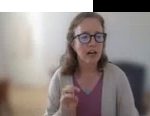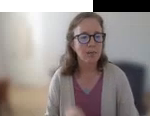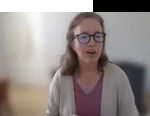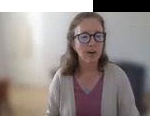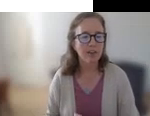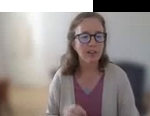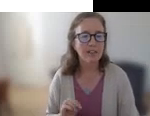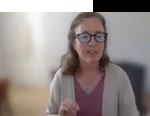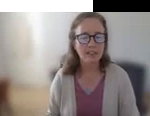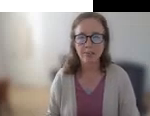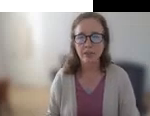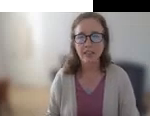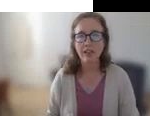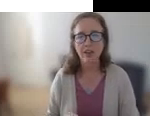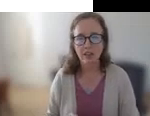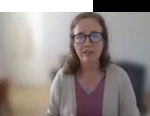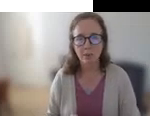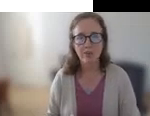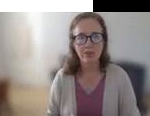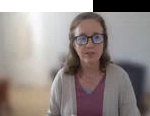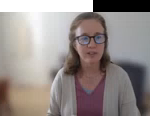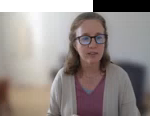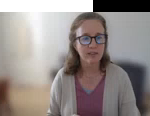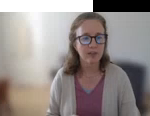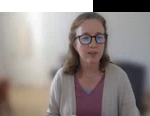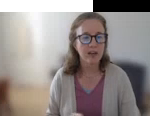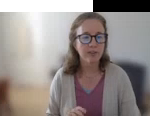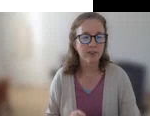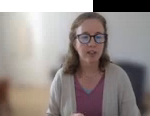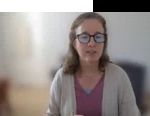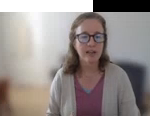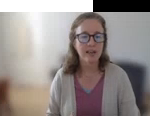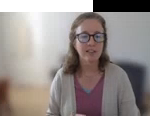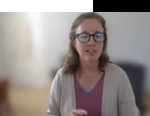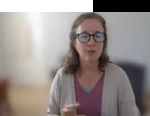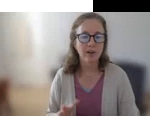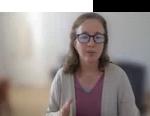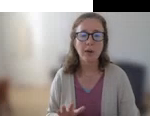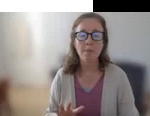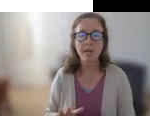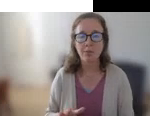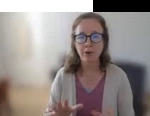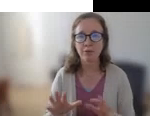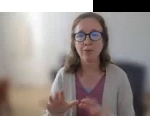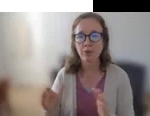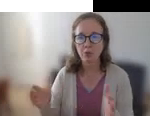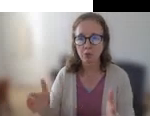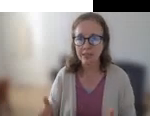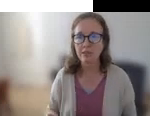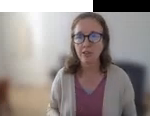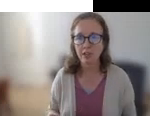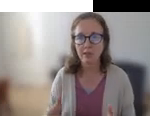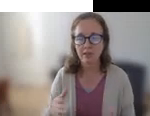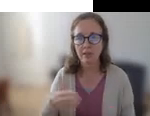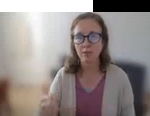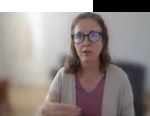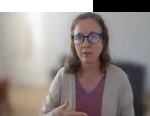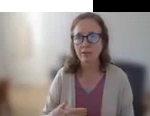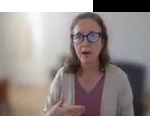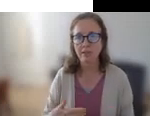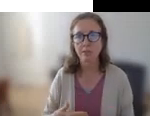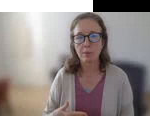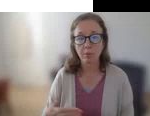letter. Arial, Calibrl are examples of sans serif fonts, and a 12-point minimum for written